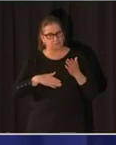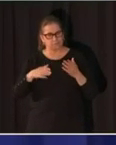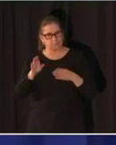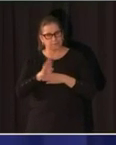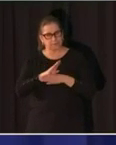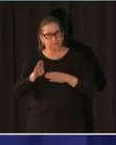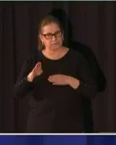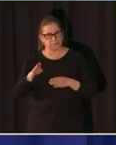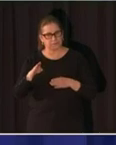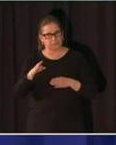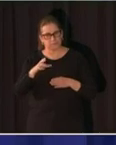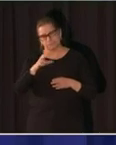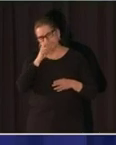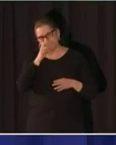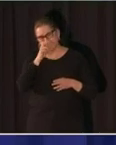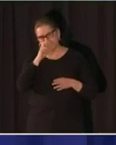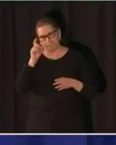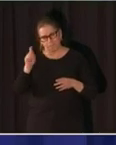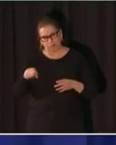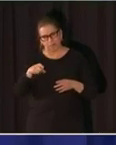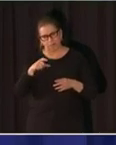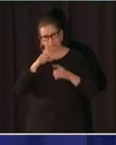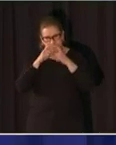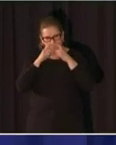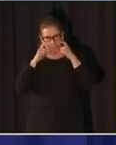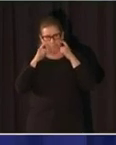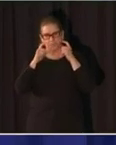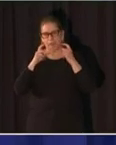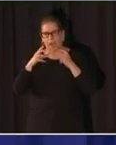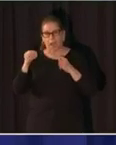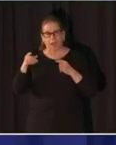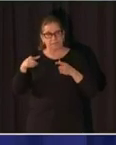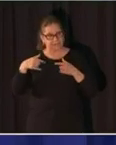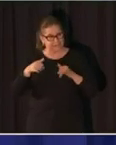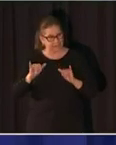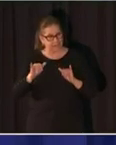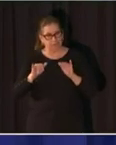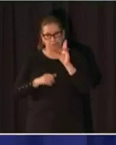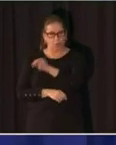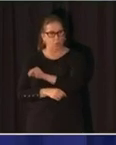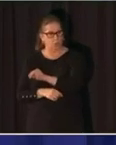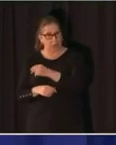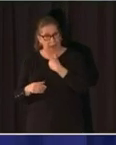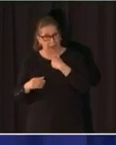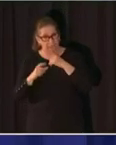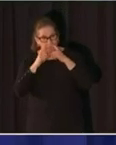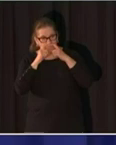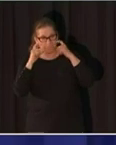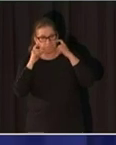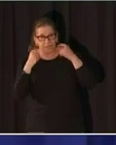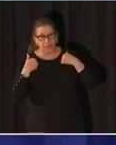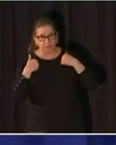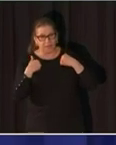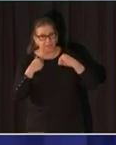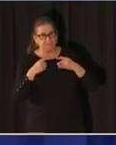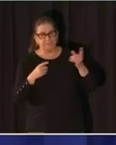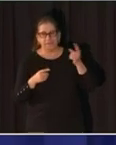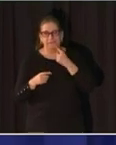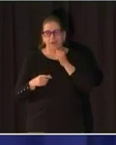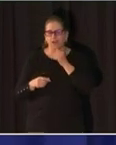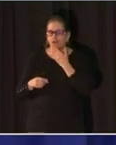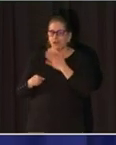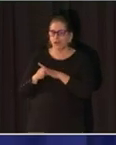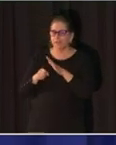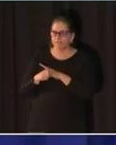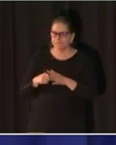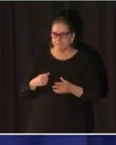face, but stores aren't letting them in because they think the masks or the face coverings aren't good enough. Oh, I heard that differently. I